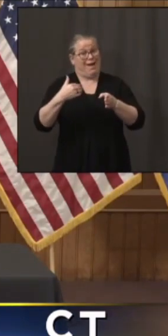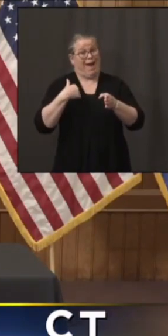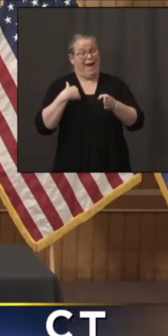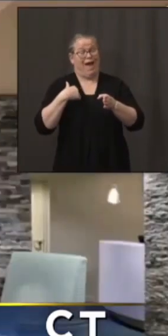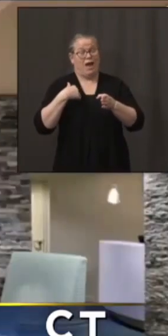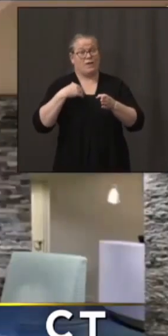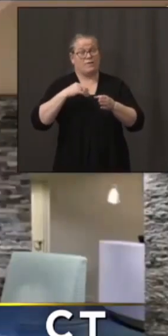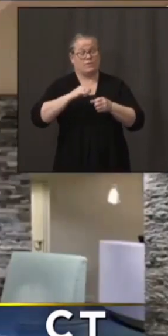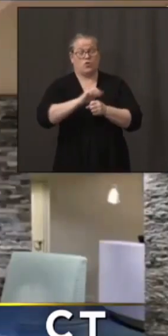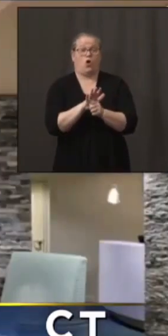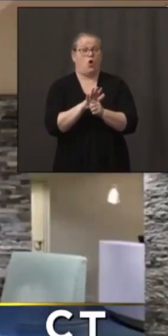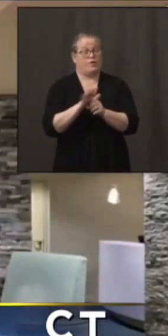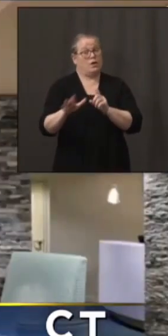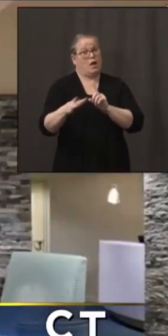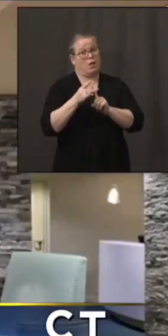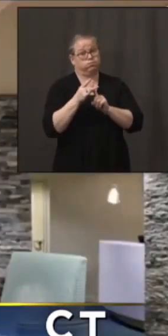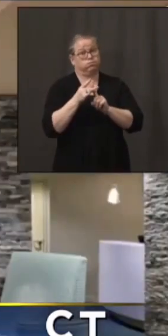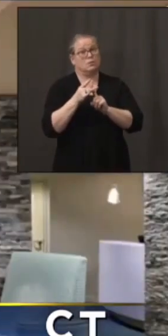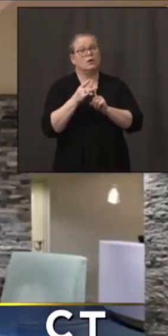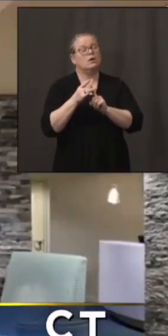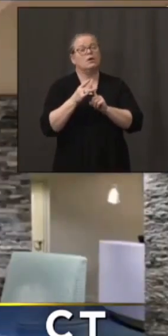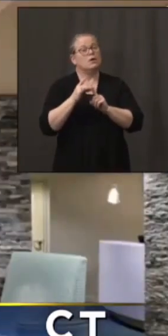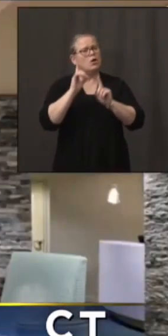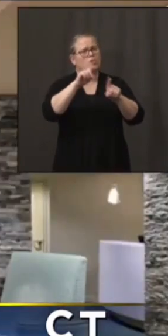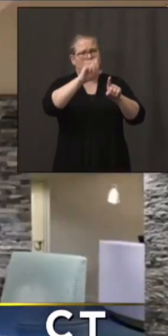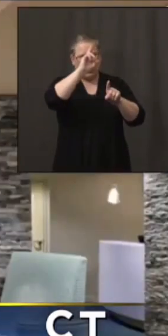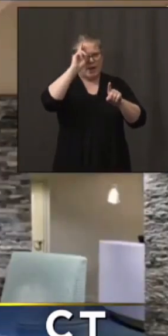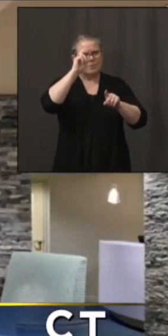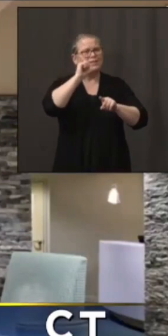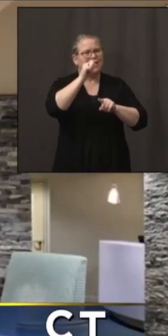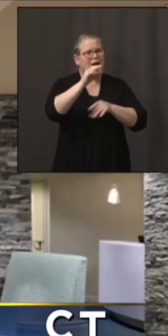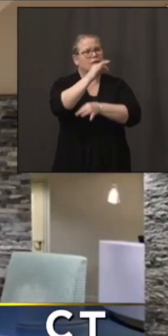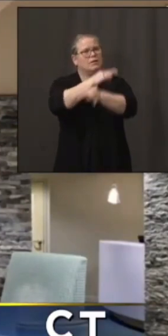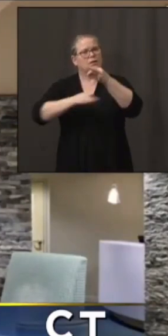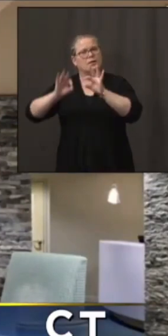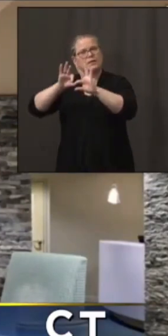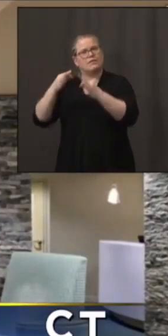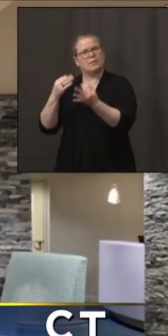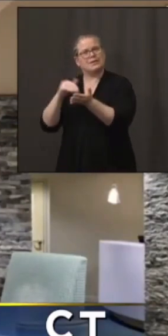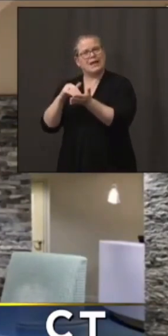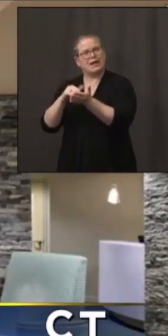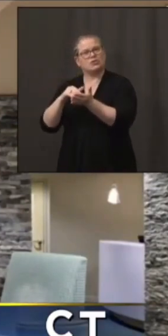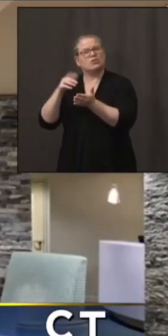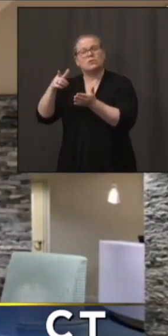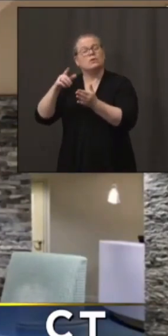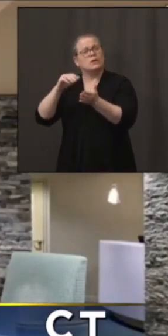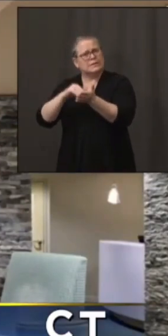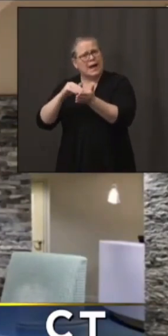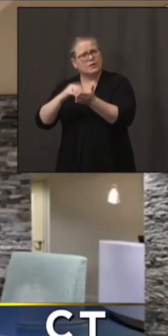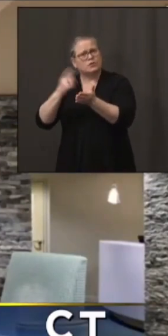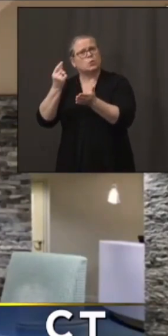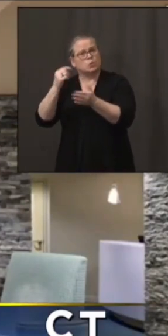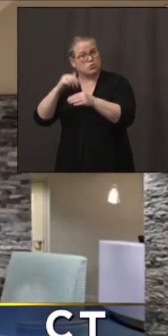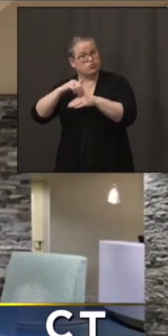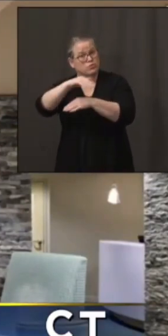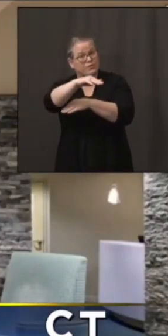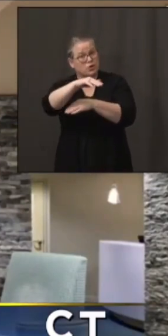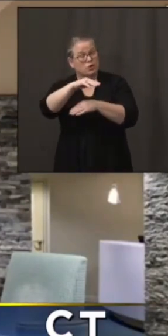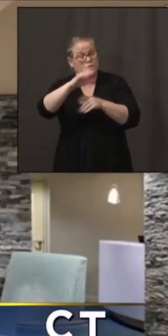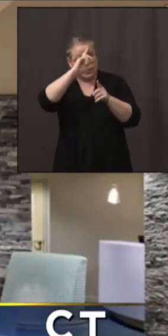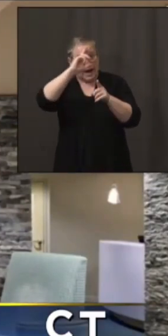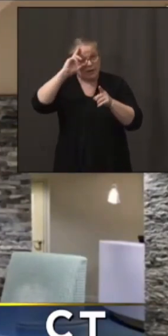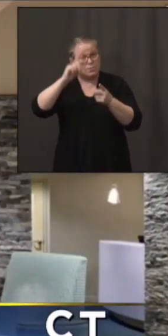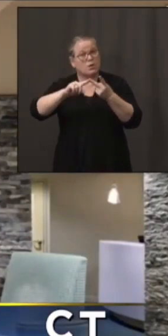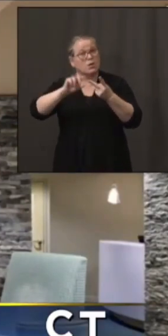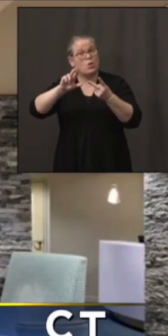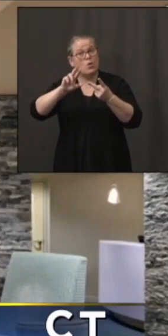doctor, probably the best thing they can do is either refer them to the local hospital or refer them to the website or the phone